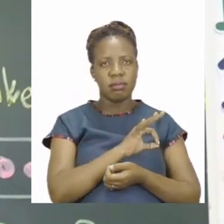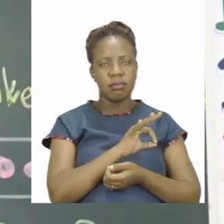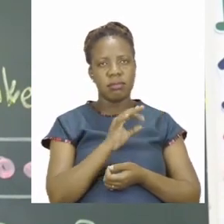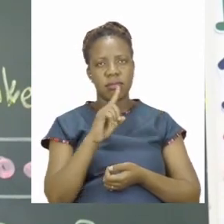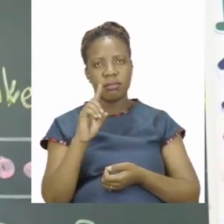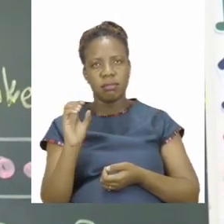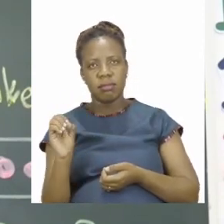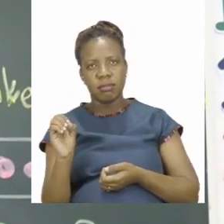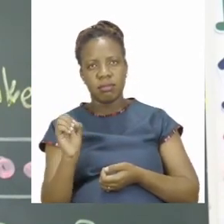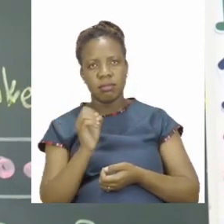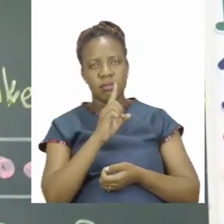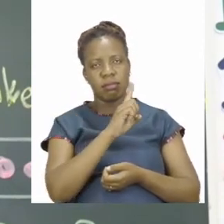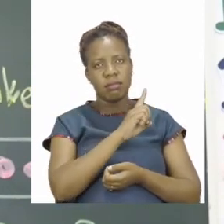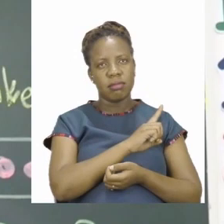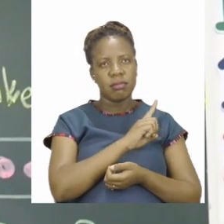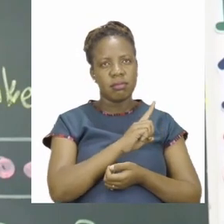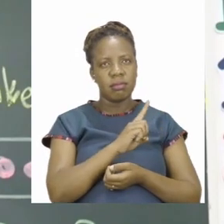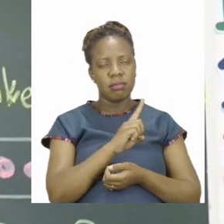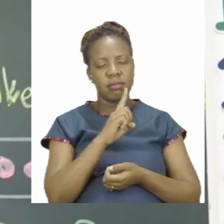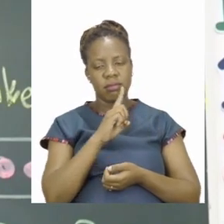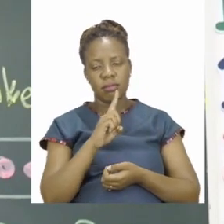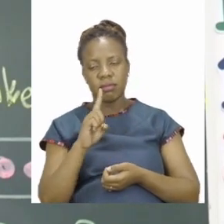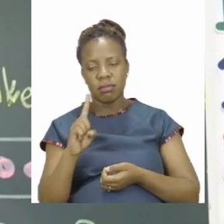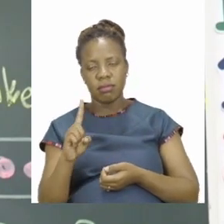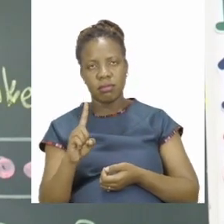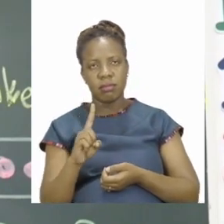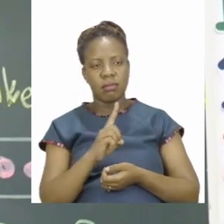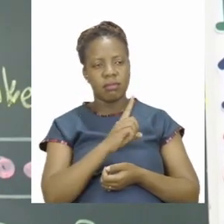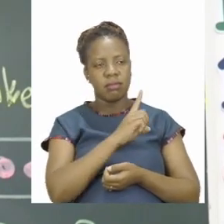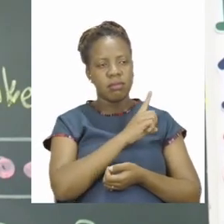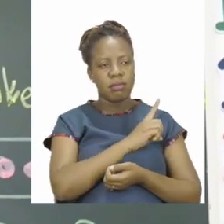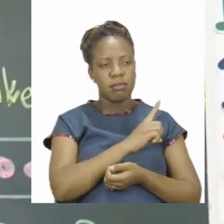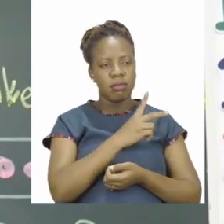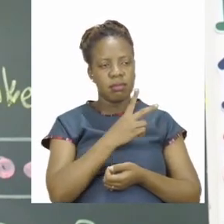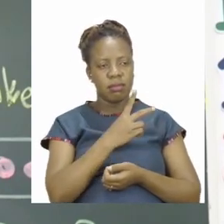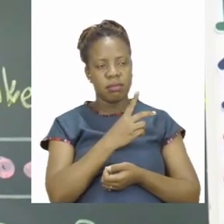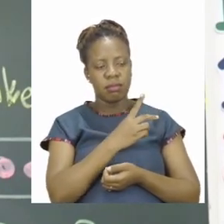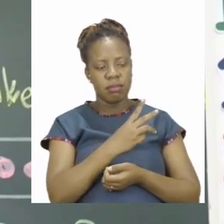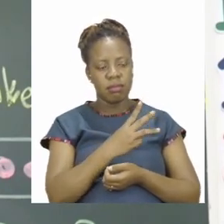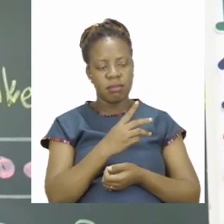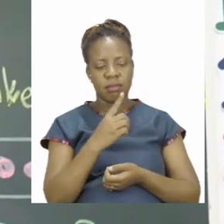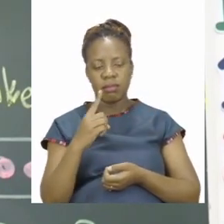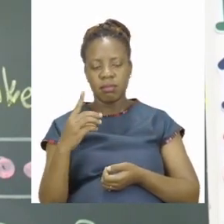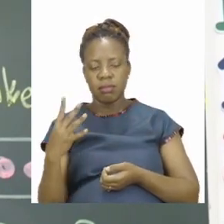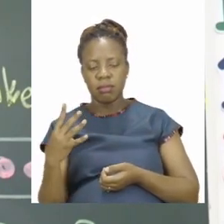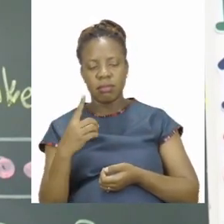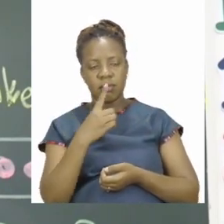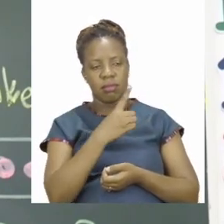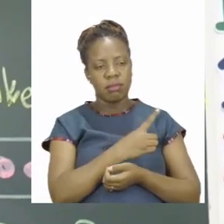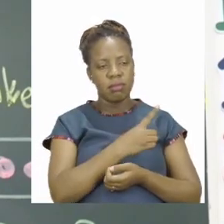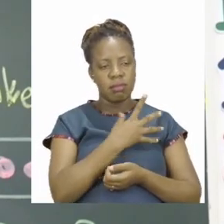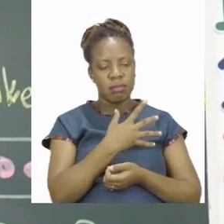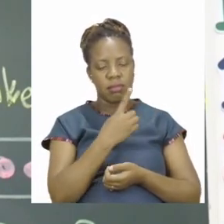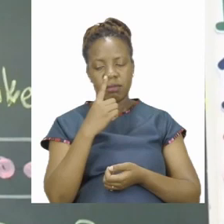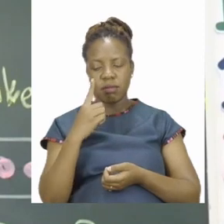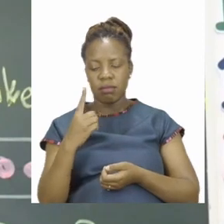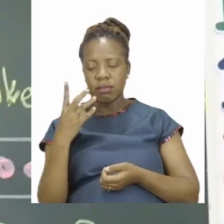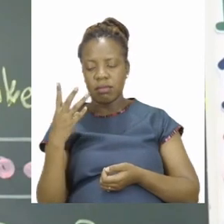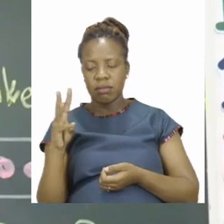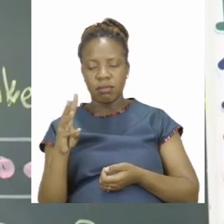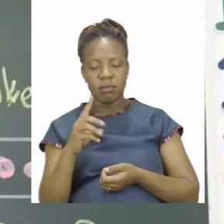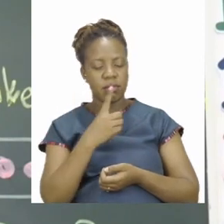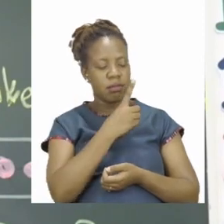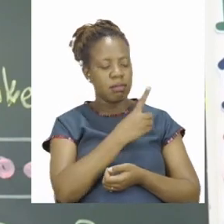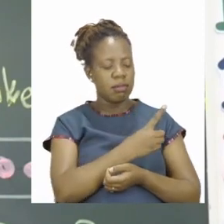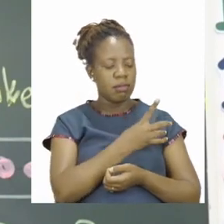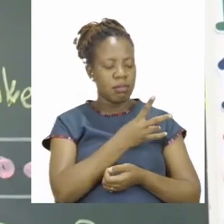9, 10, 11, 12, 13, 14, 15,